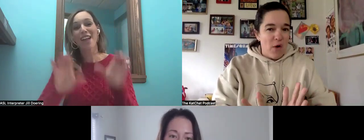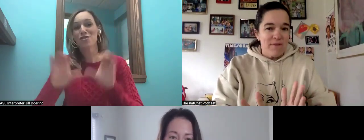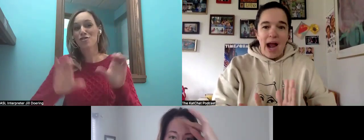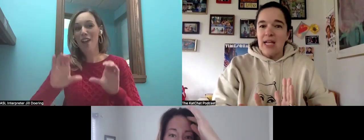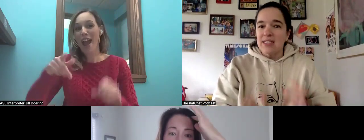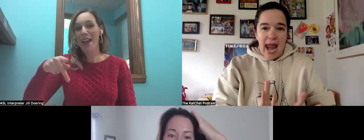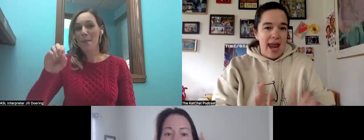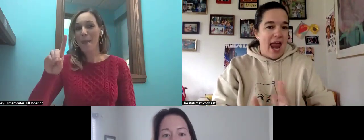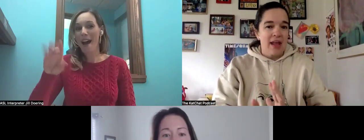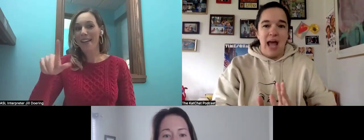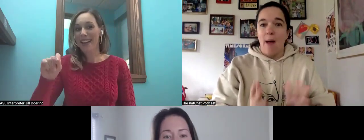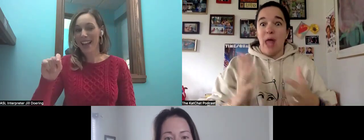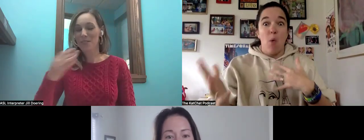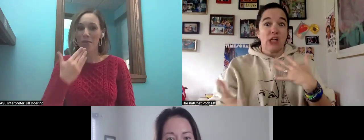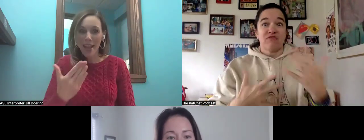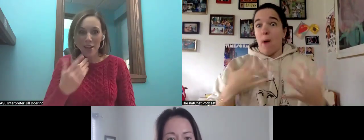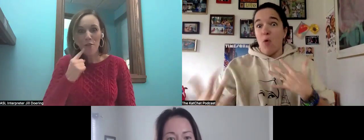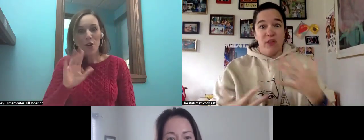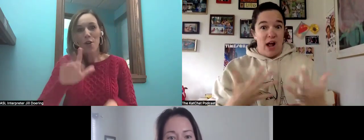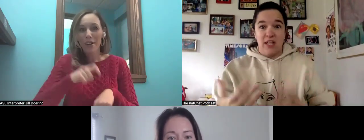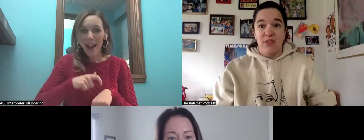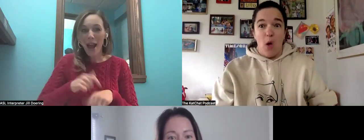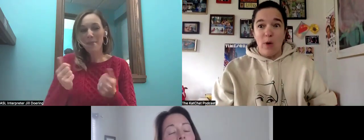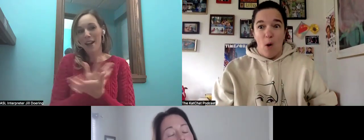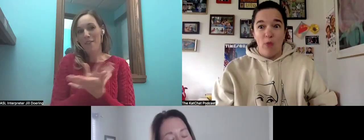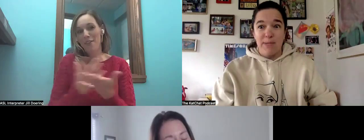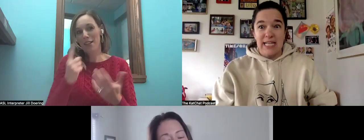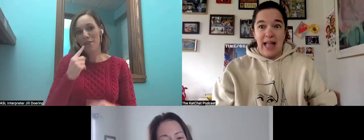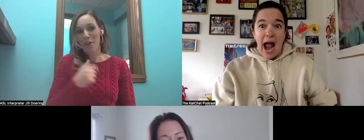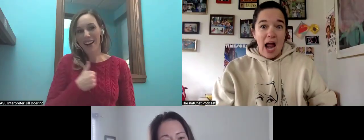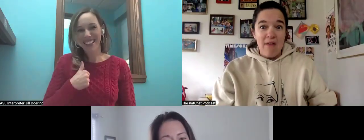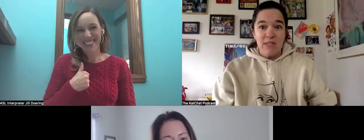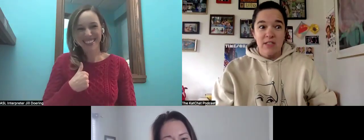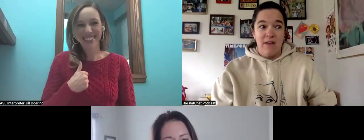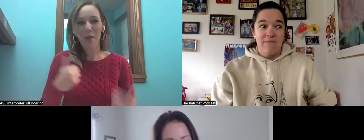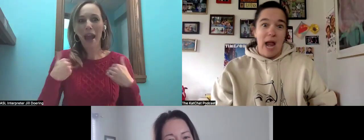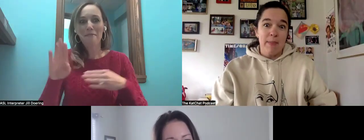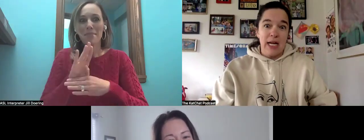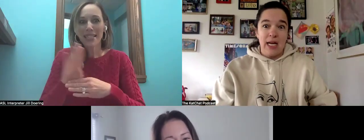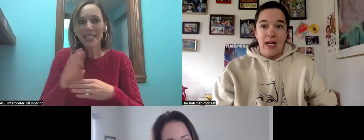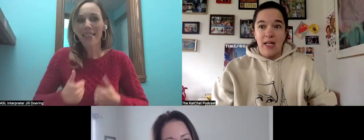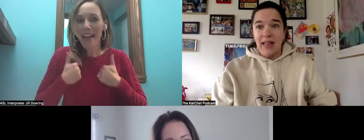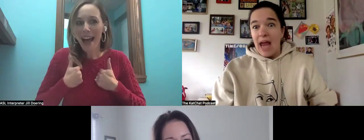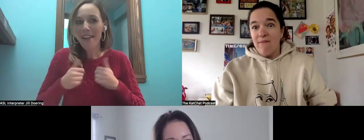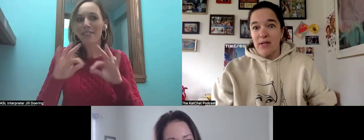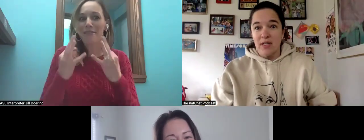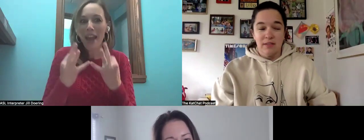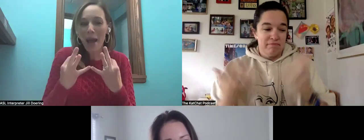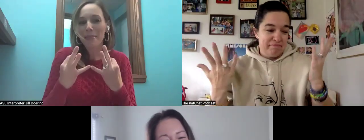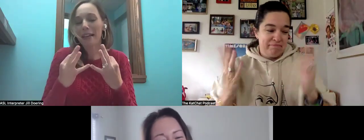thank you for finding a day and a time that works for both of us, even though we both have busy lives, Yes. family,